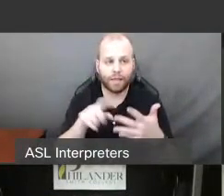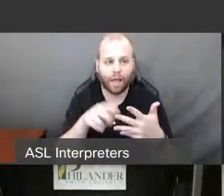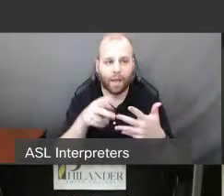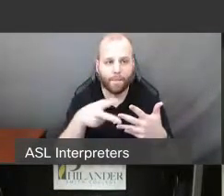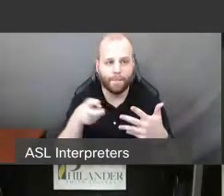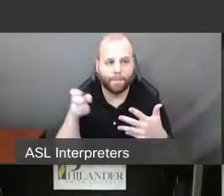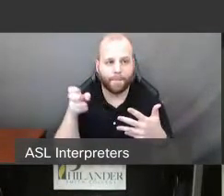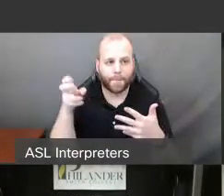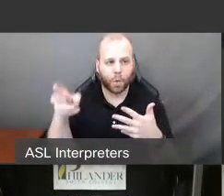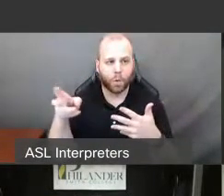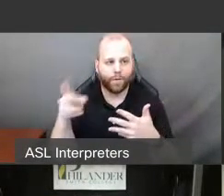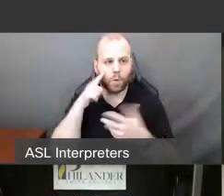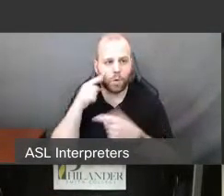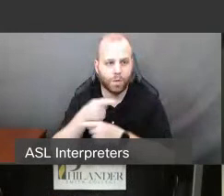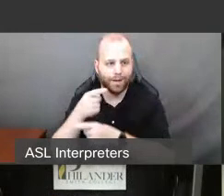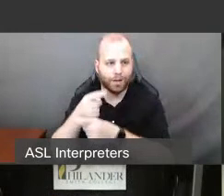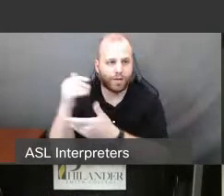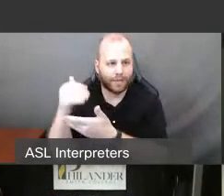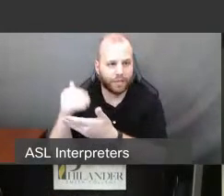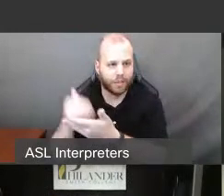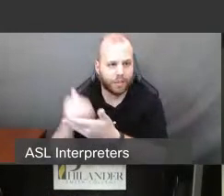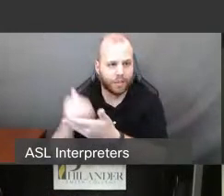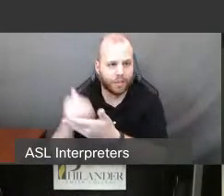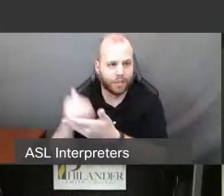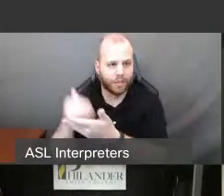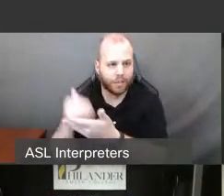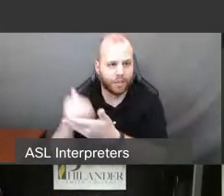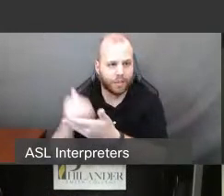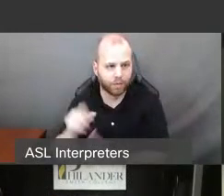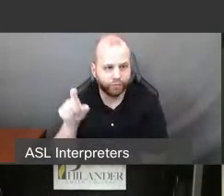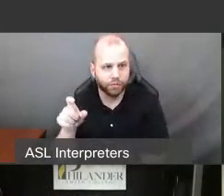yeah. and be heard, I think, yes, I think it